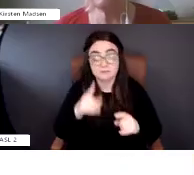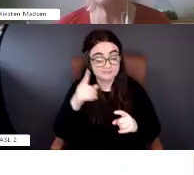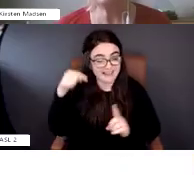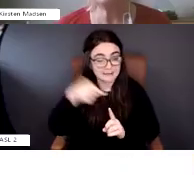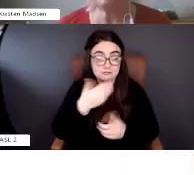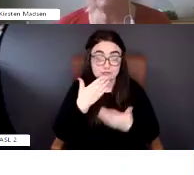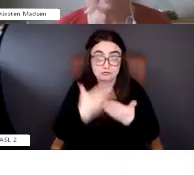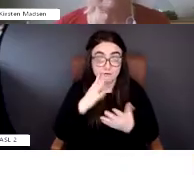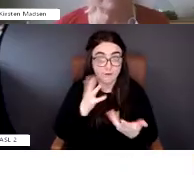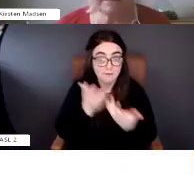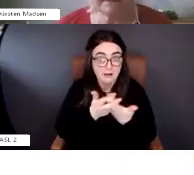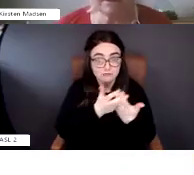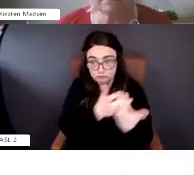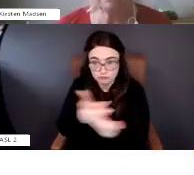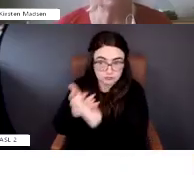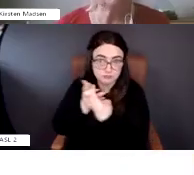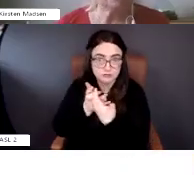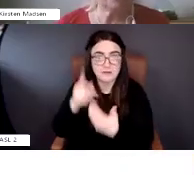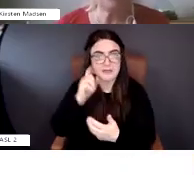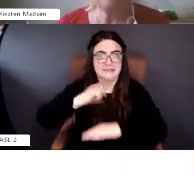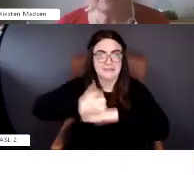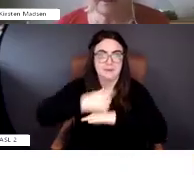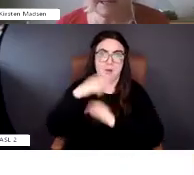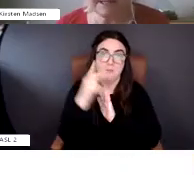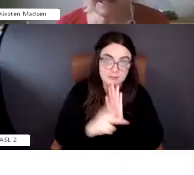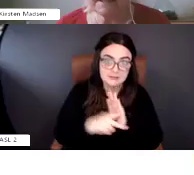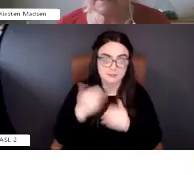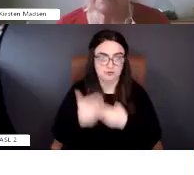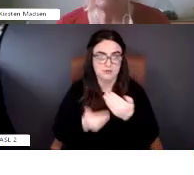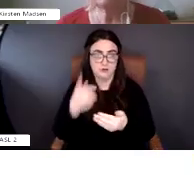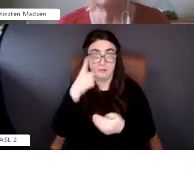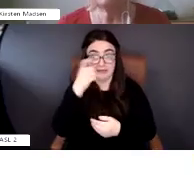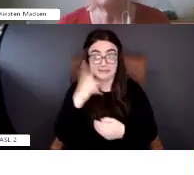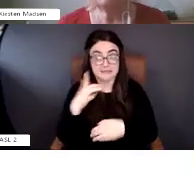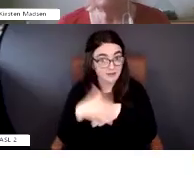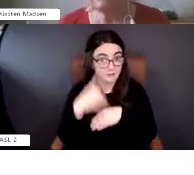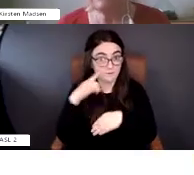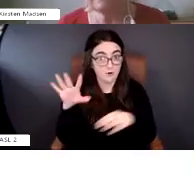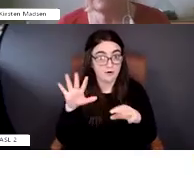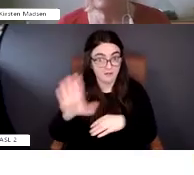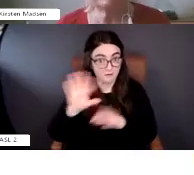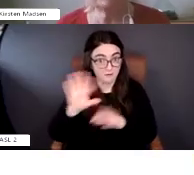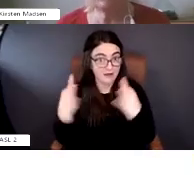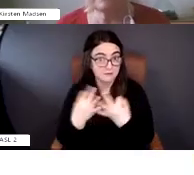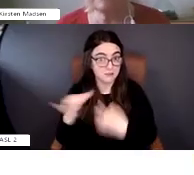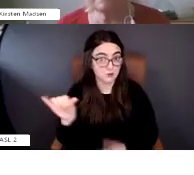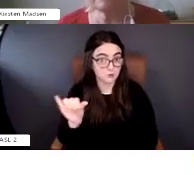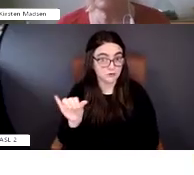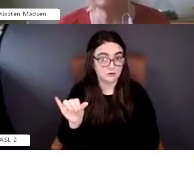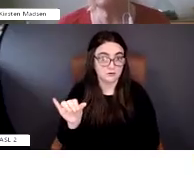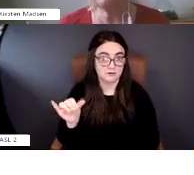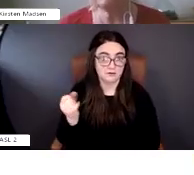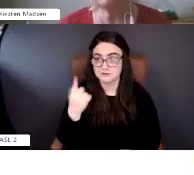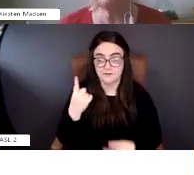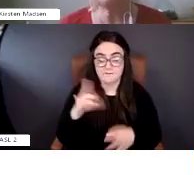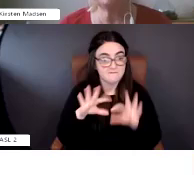procedures that are made available to families so that also families, it's very transparent.